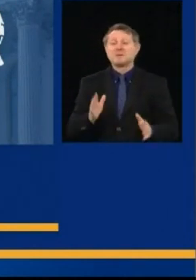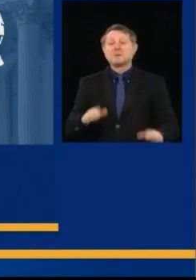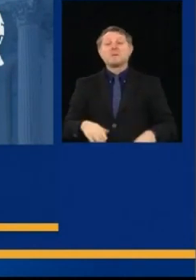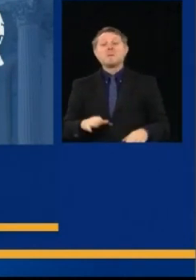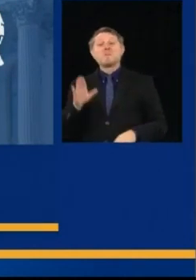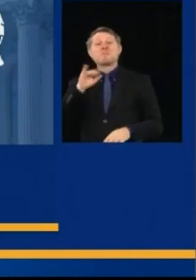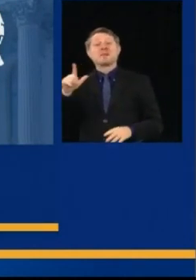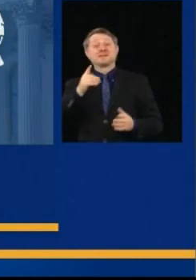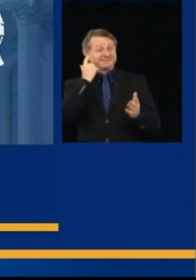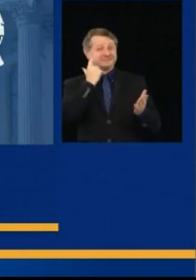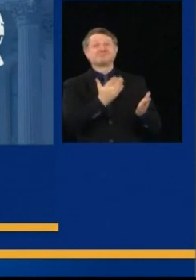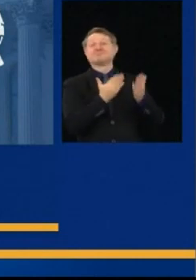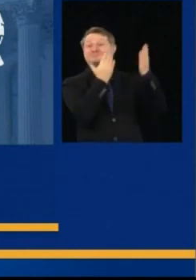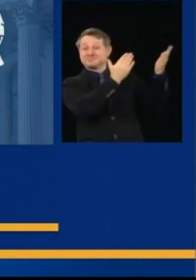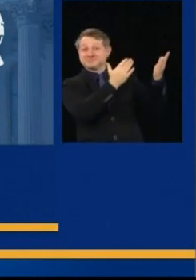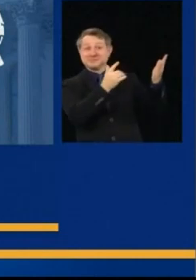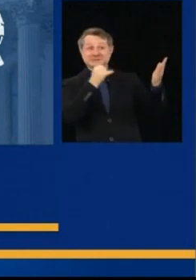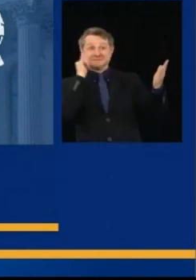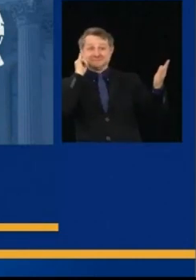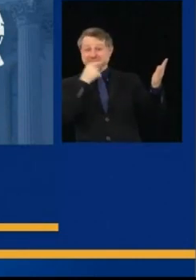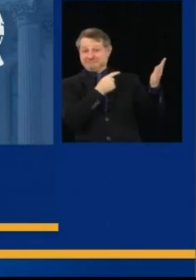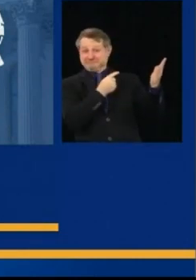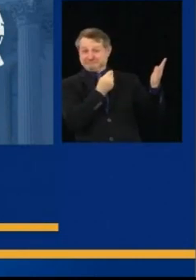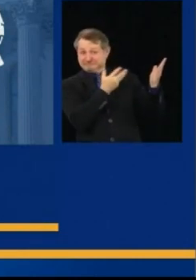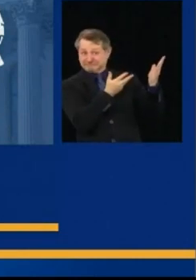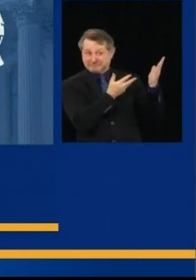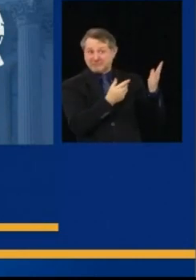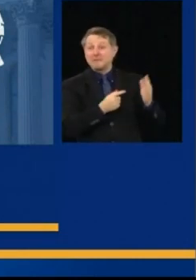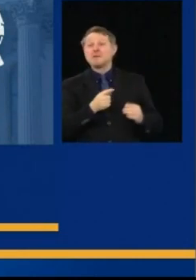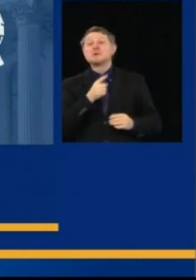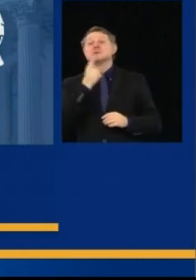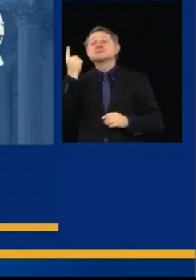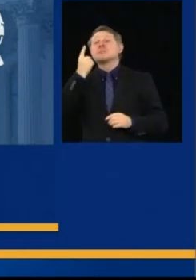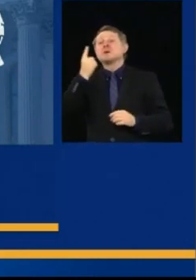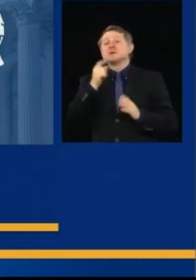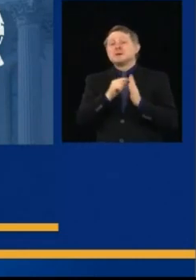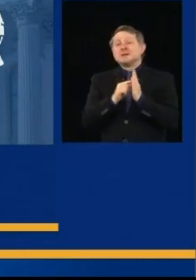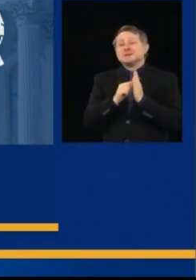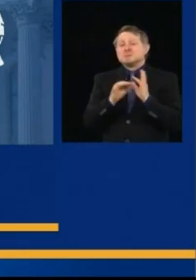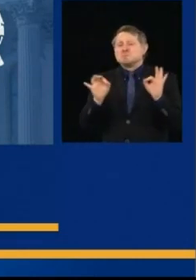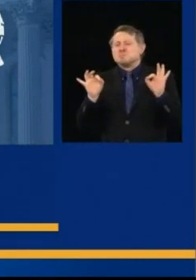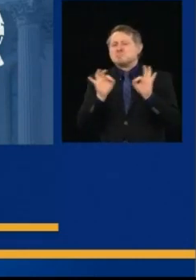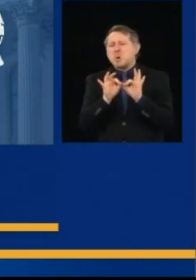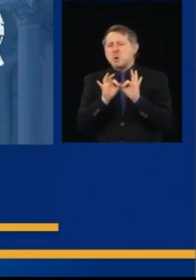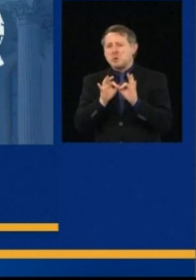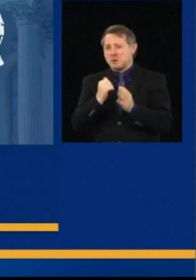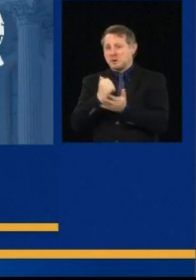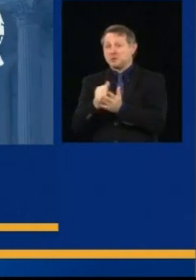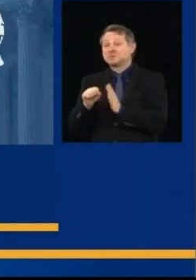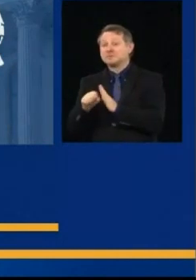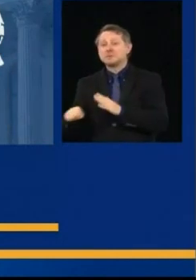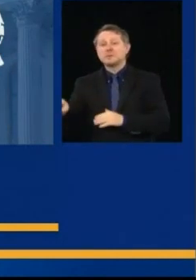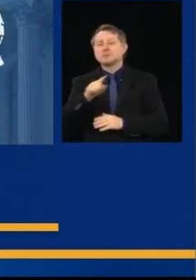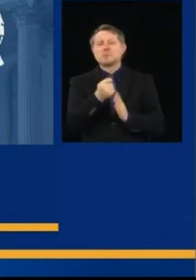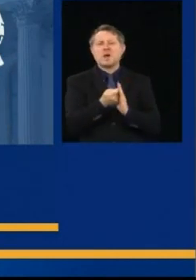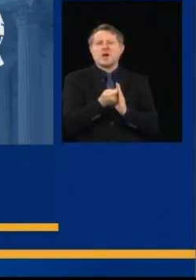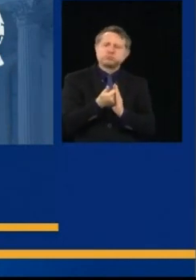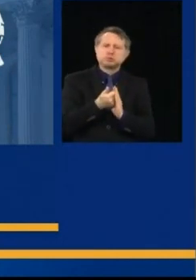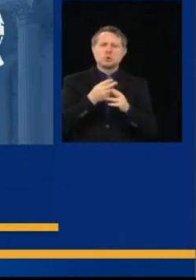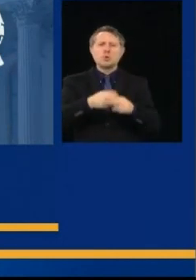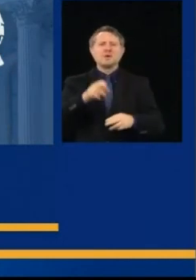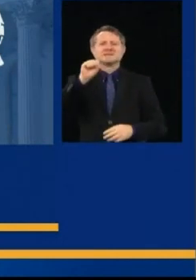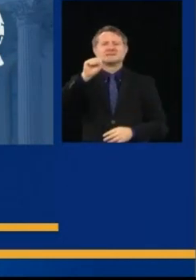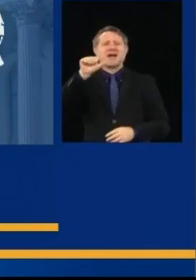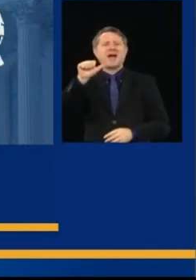yesterday has something that's very important to many states. It repeals what's called SALT, S-A-L-T,